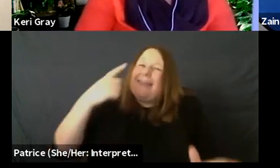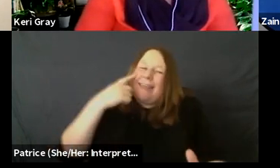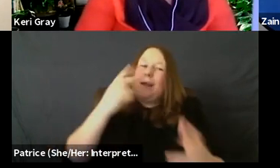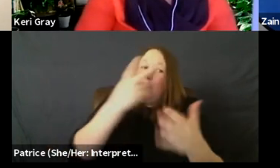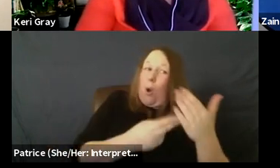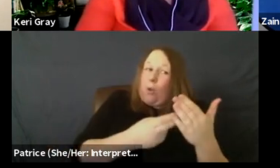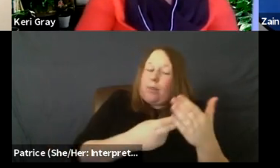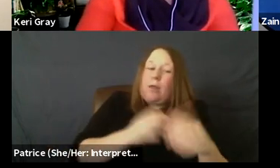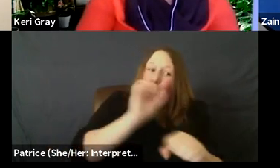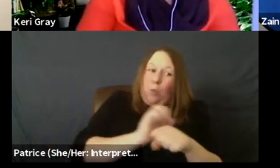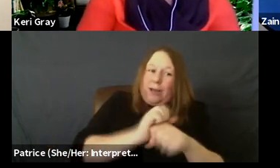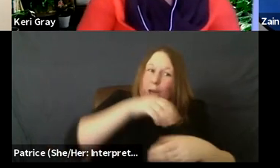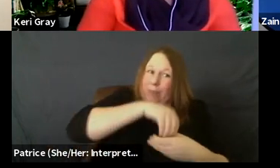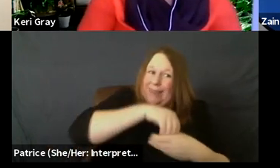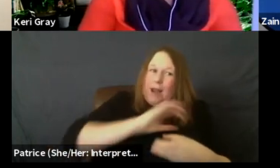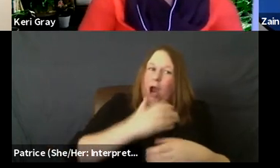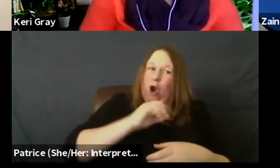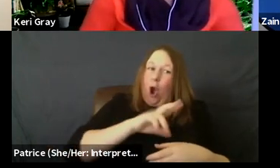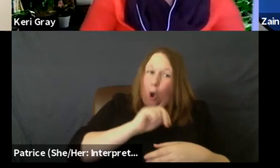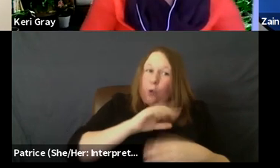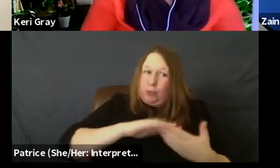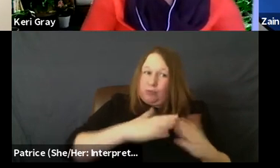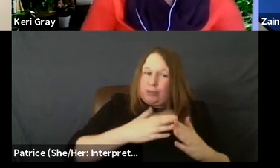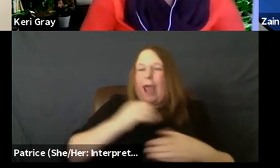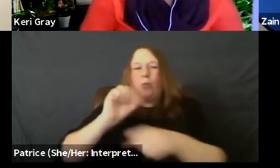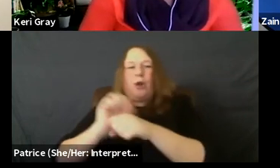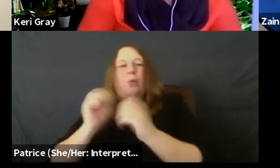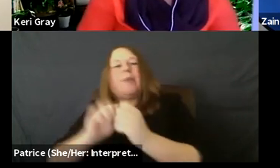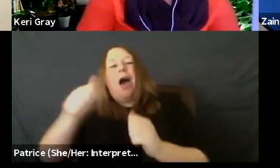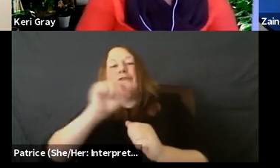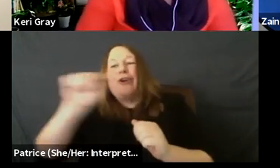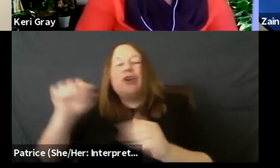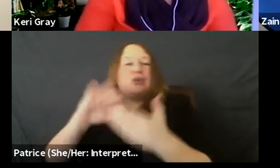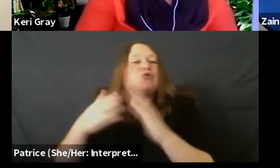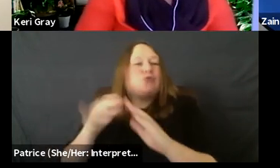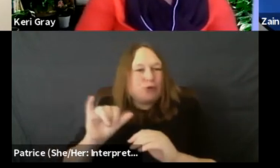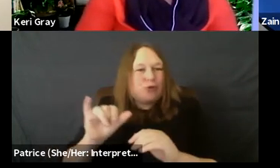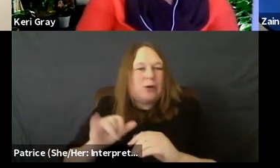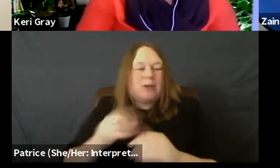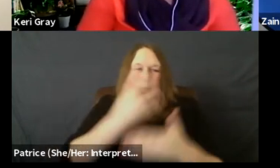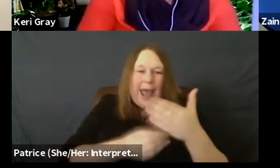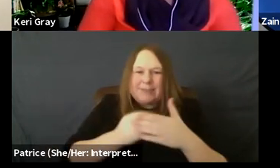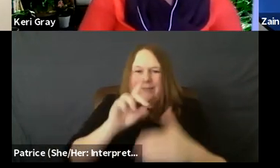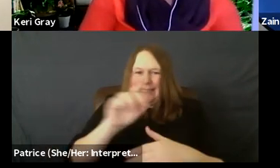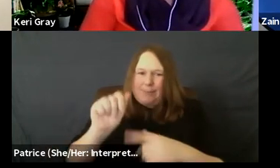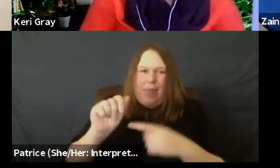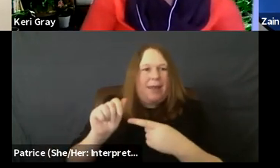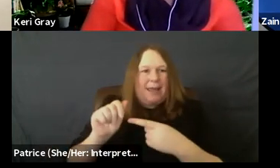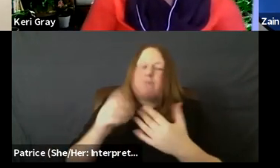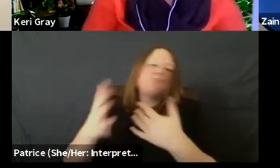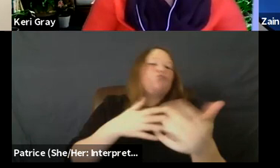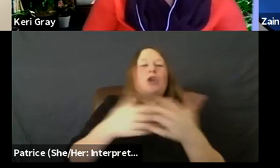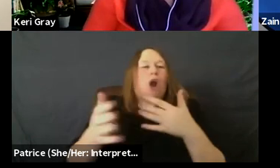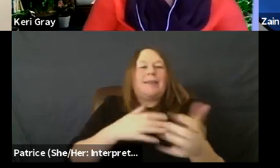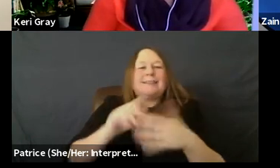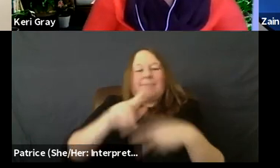both working within our own communities and working with other communities. So the absence of disability, regardless of